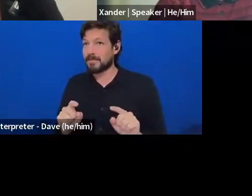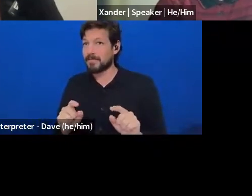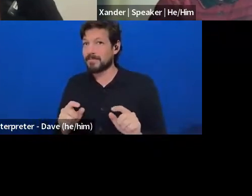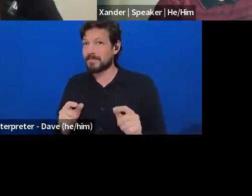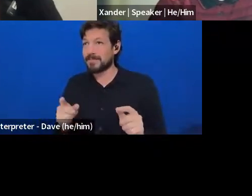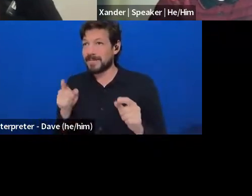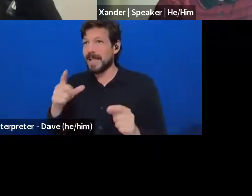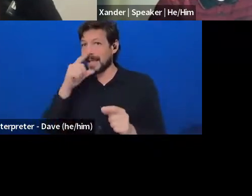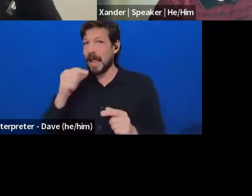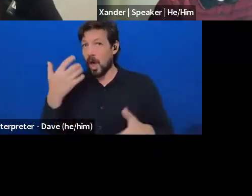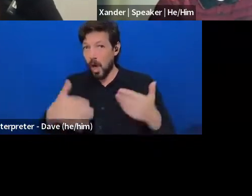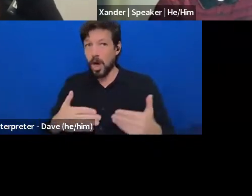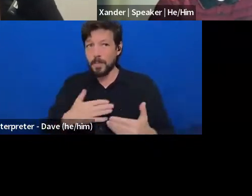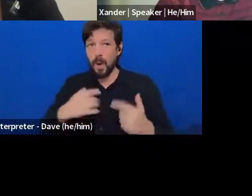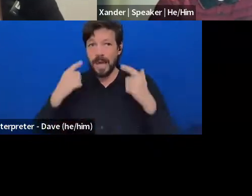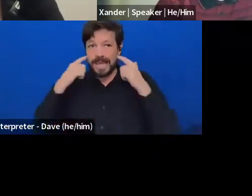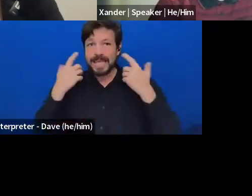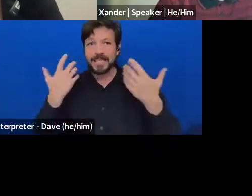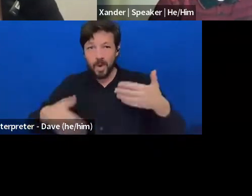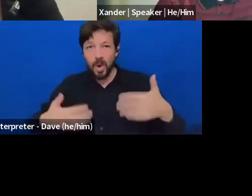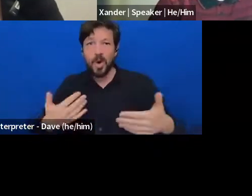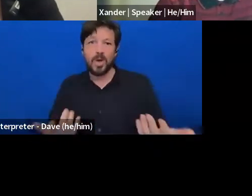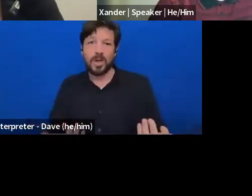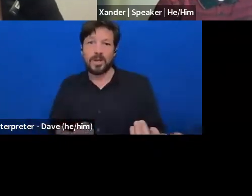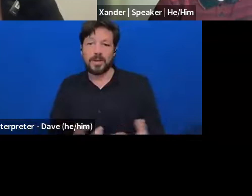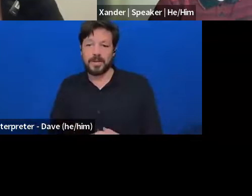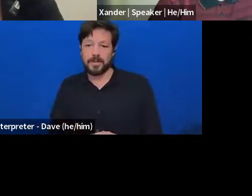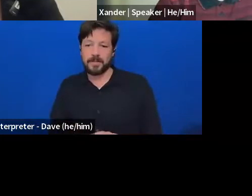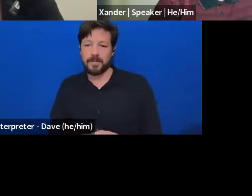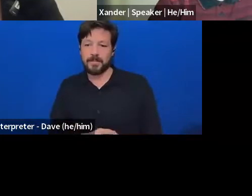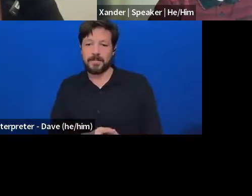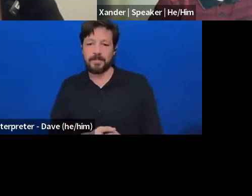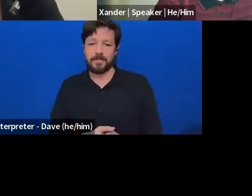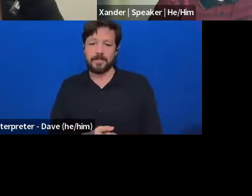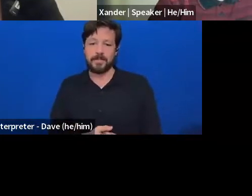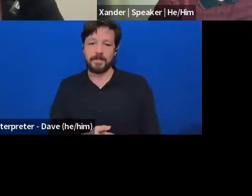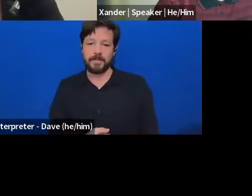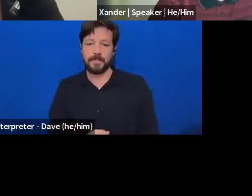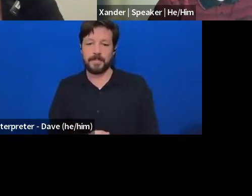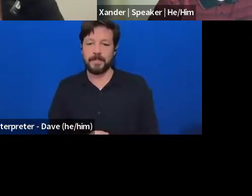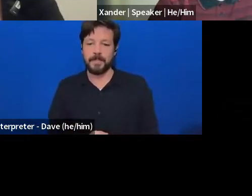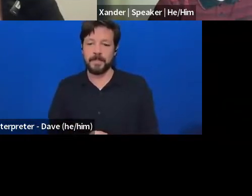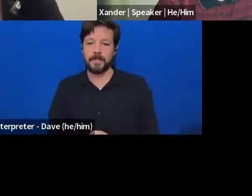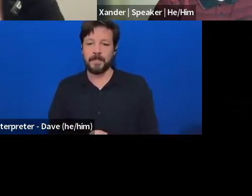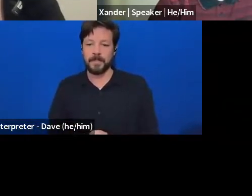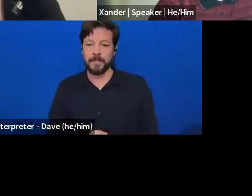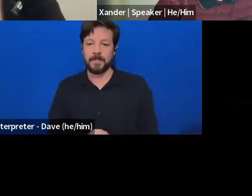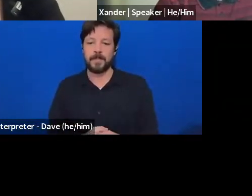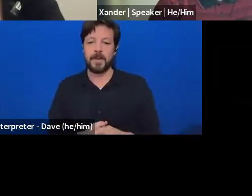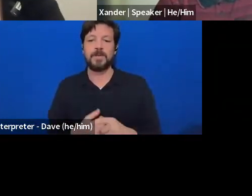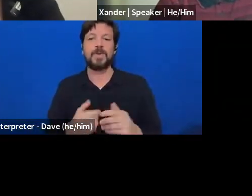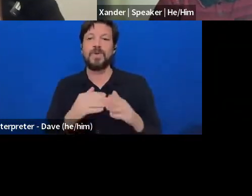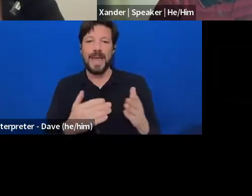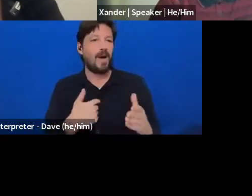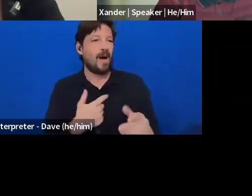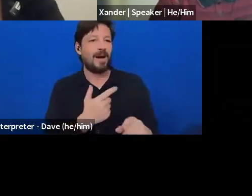It is hurting your ears. And having those conversations with the children I'm working with now from the other